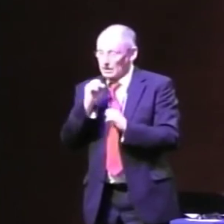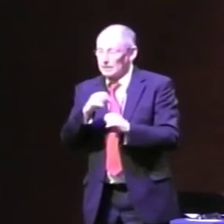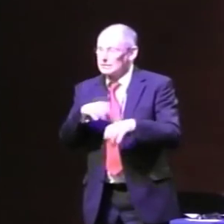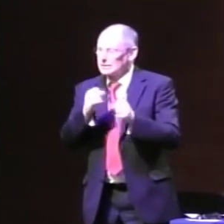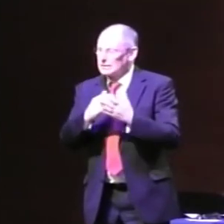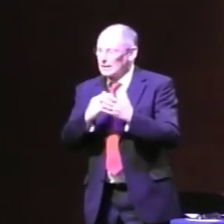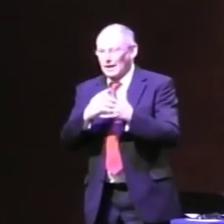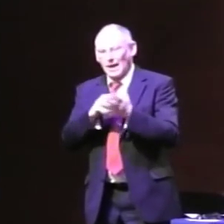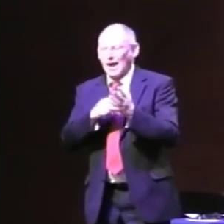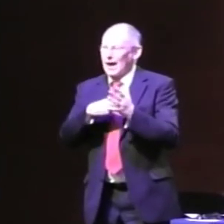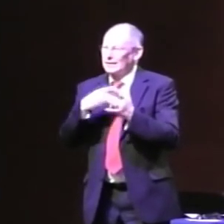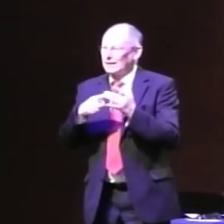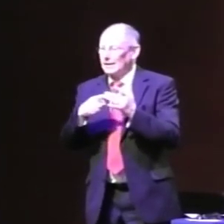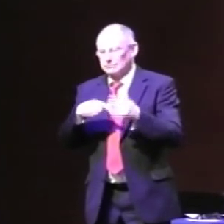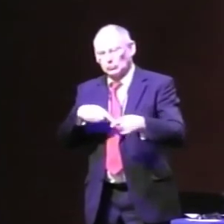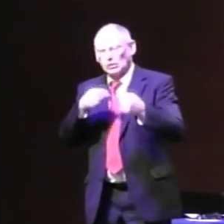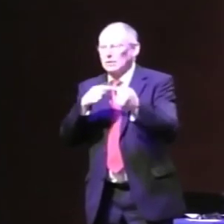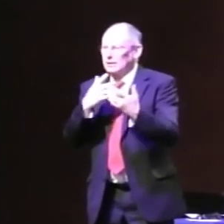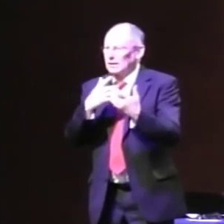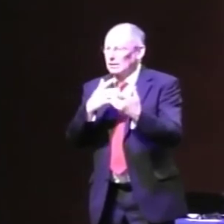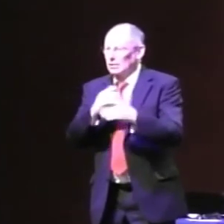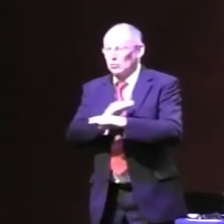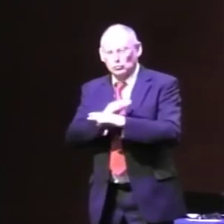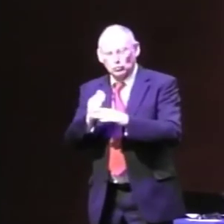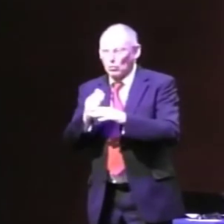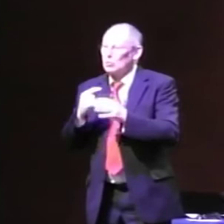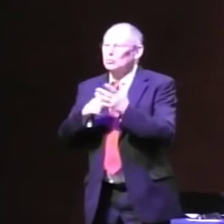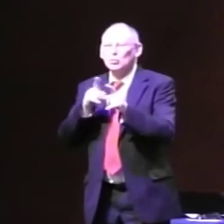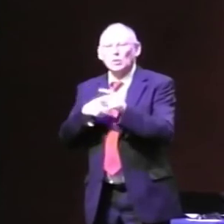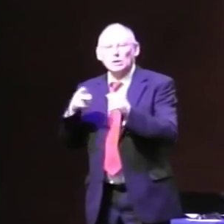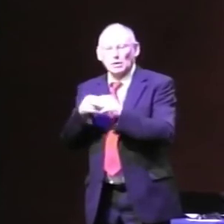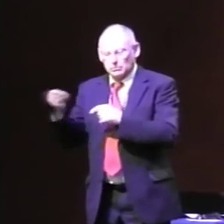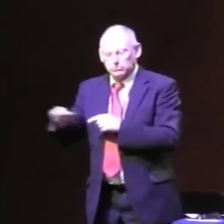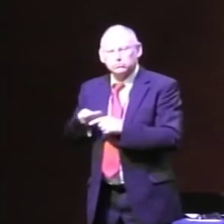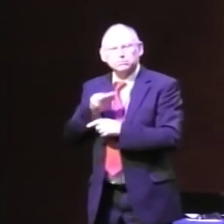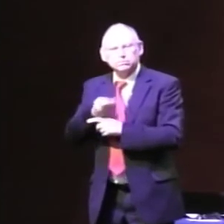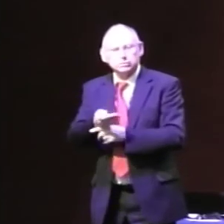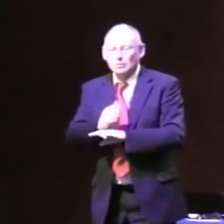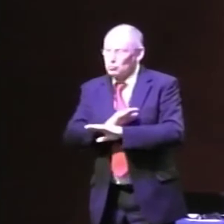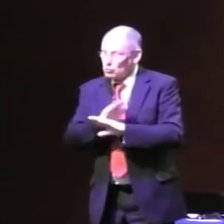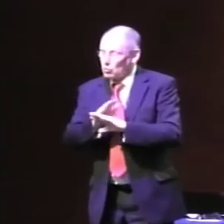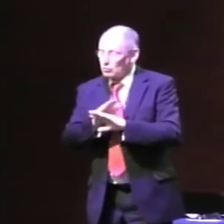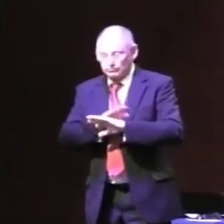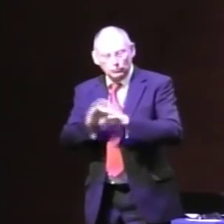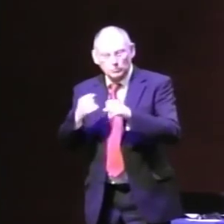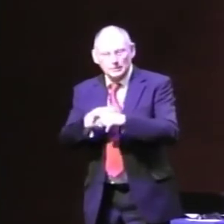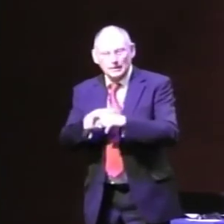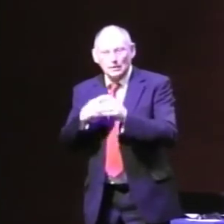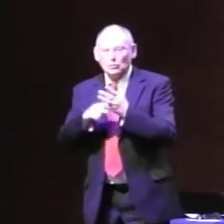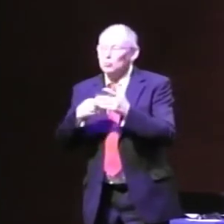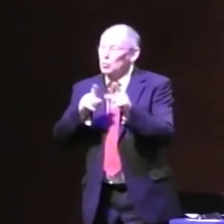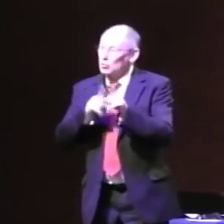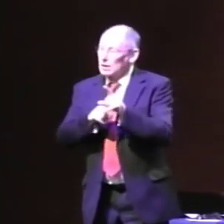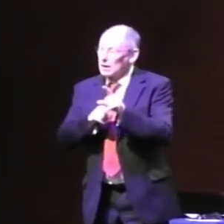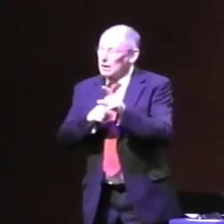like an anti-austerity government as promised. Do not implement Tory cuts. Make no mistake, brothers and sisters, these Tory cuts are